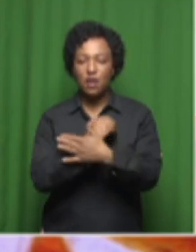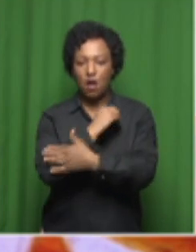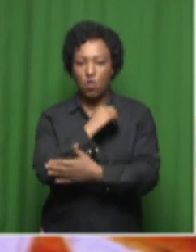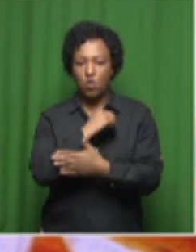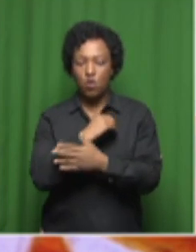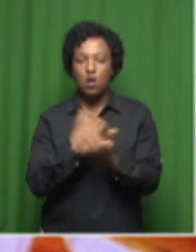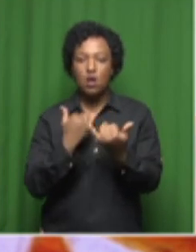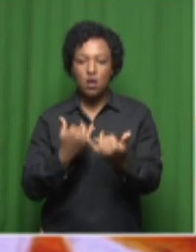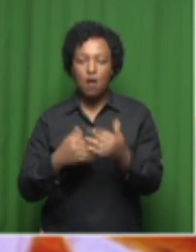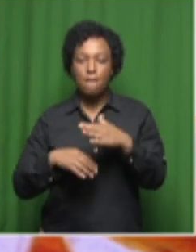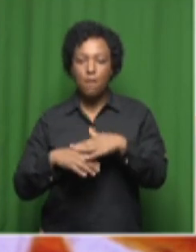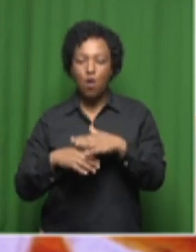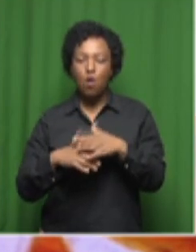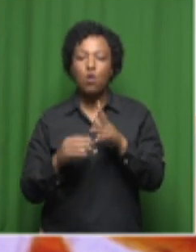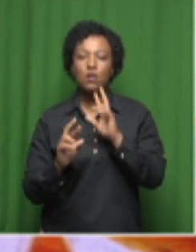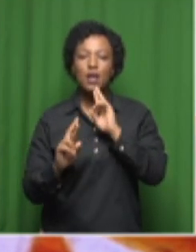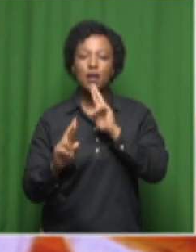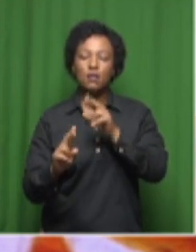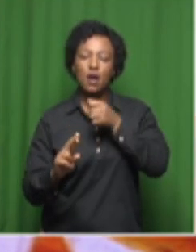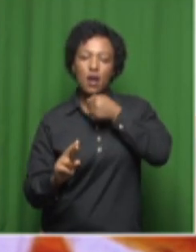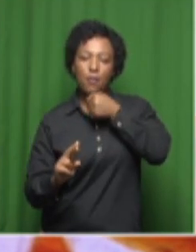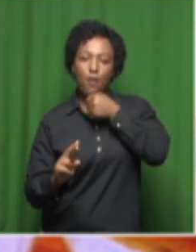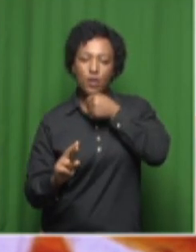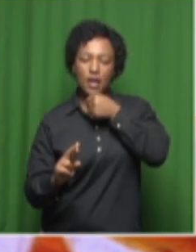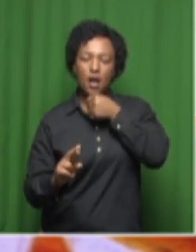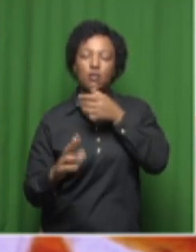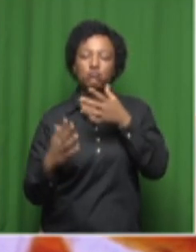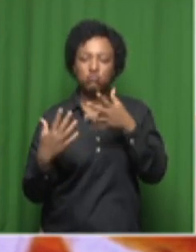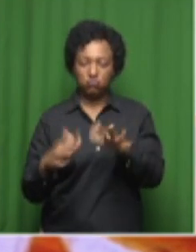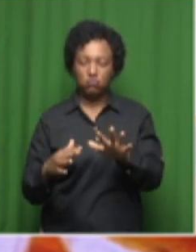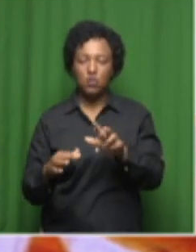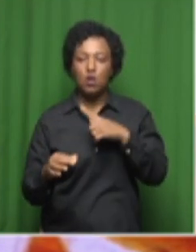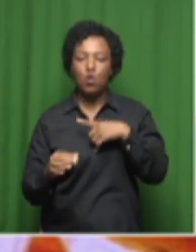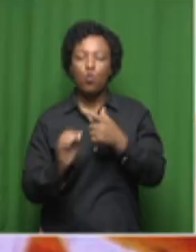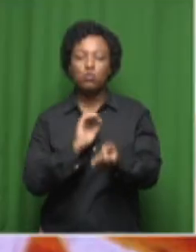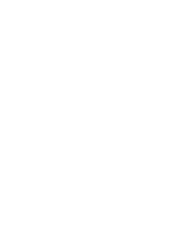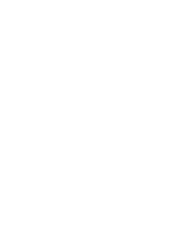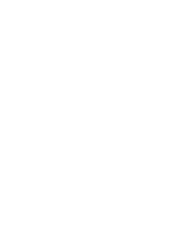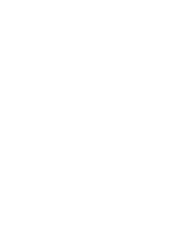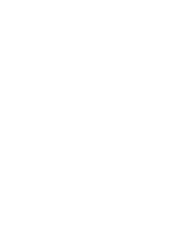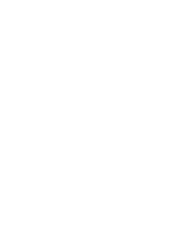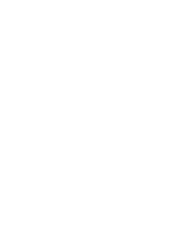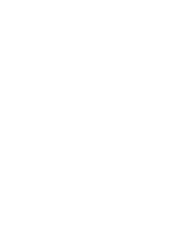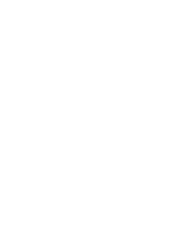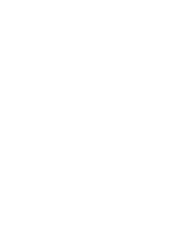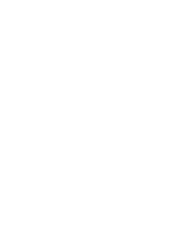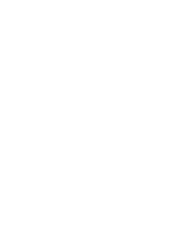catching up with more of our reporters just to give you a sense of what's happening across the country.